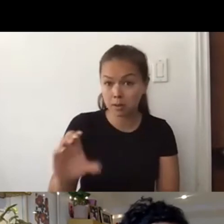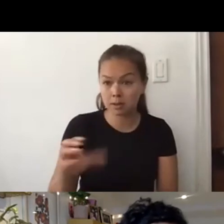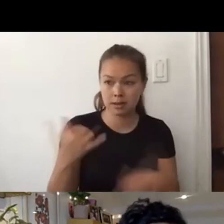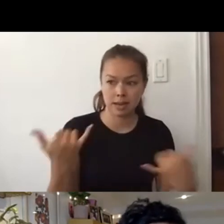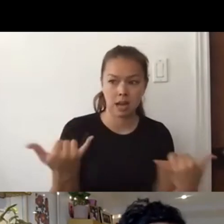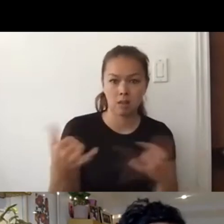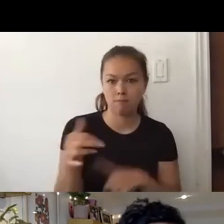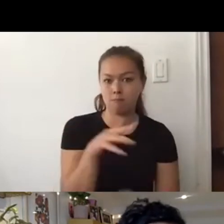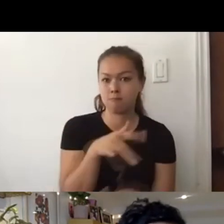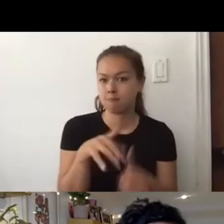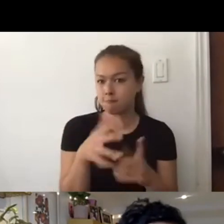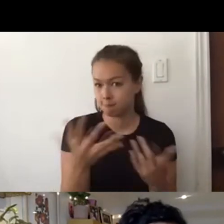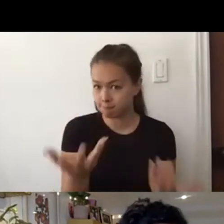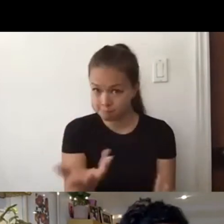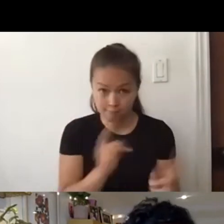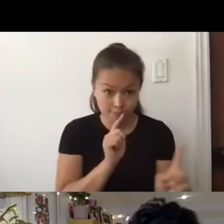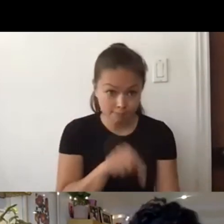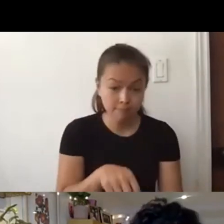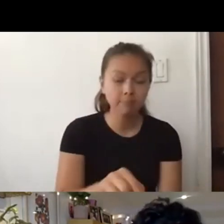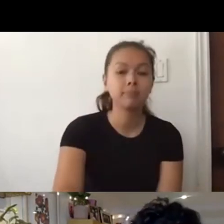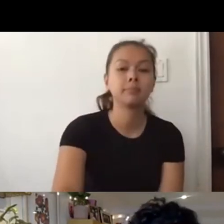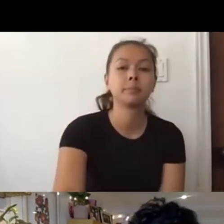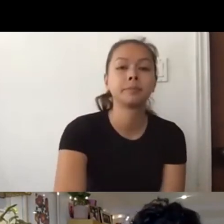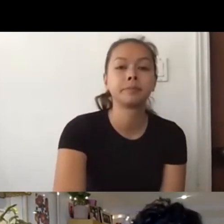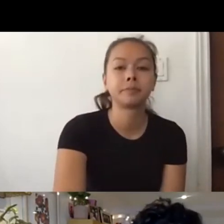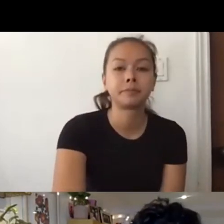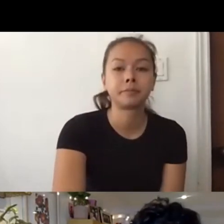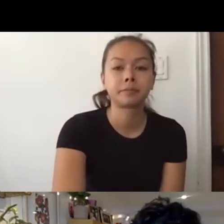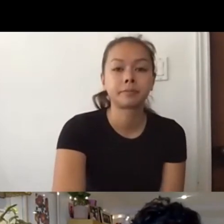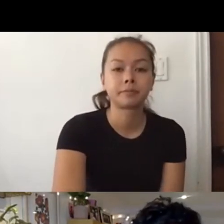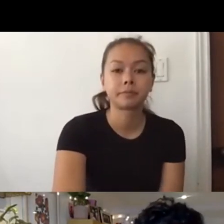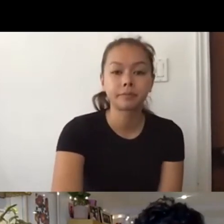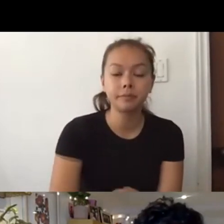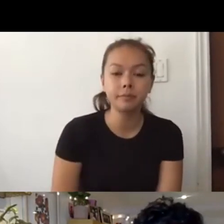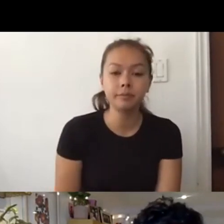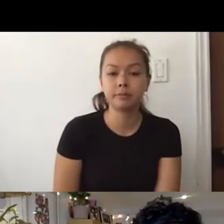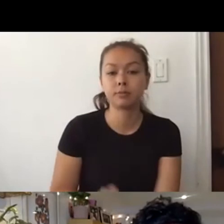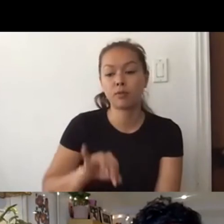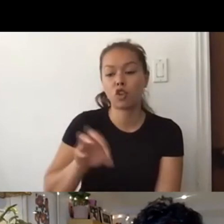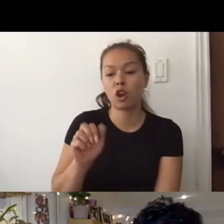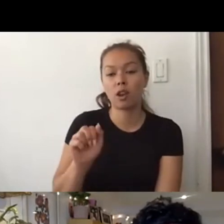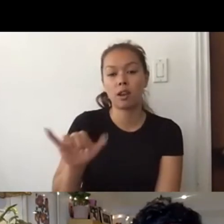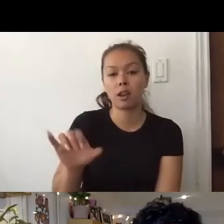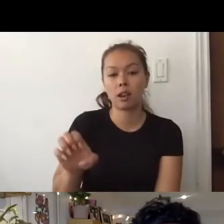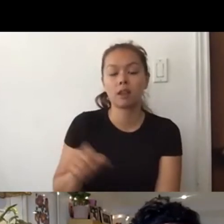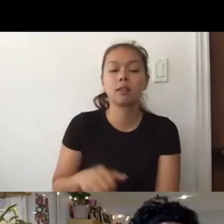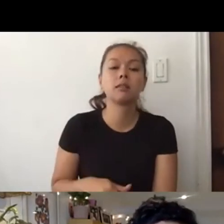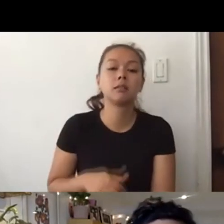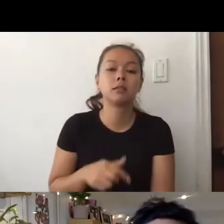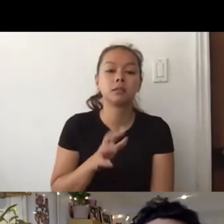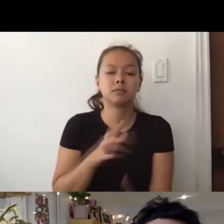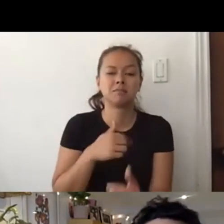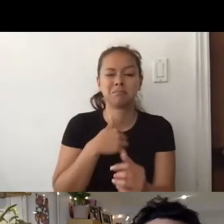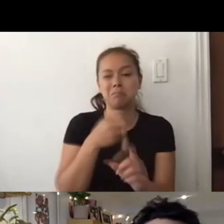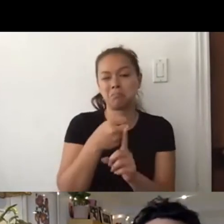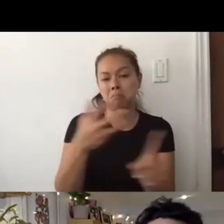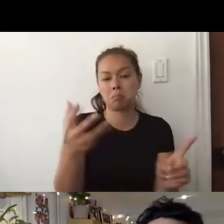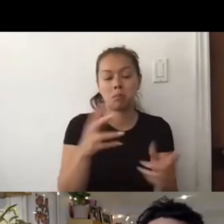Yeah, I think I'll lean into that, like, you know, learning unlearning piece, you know, in terms of